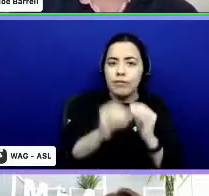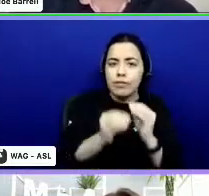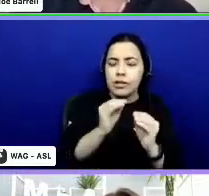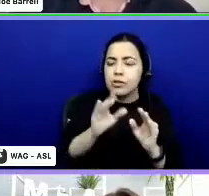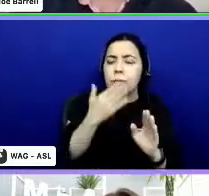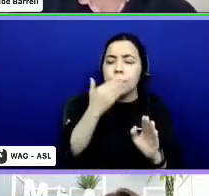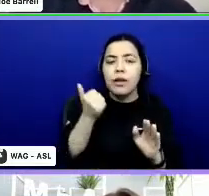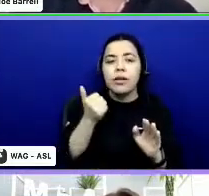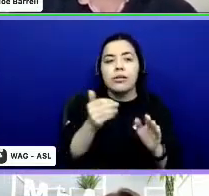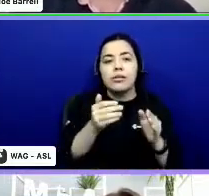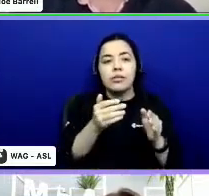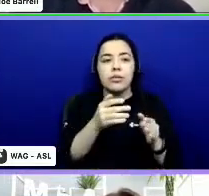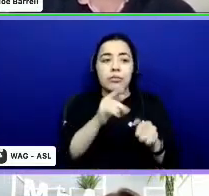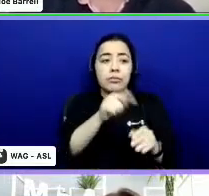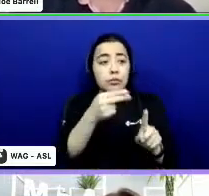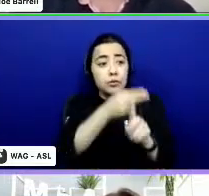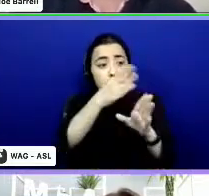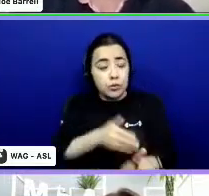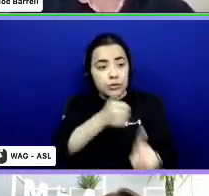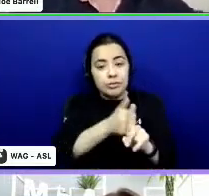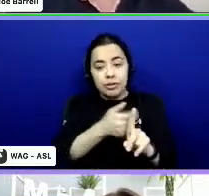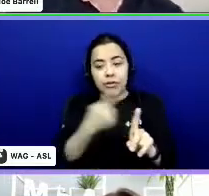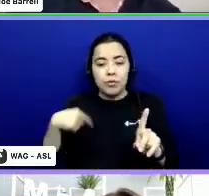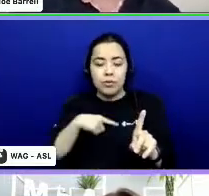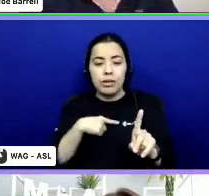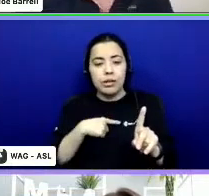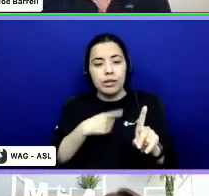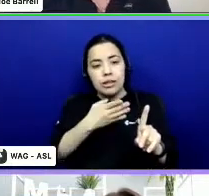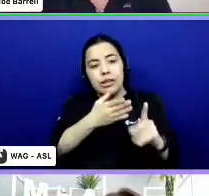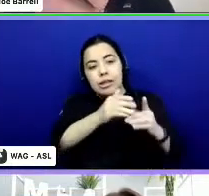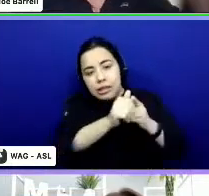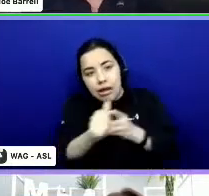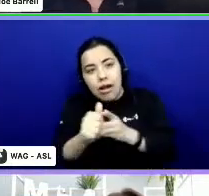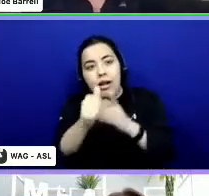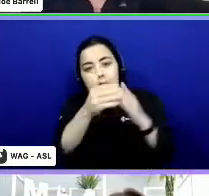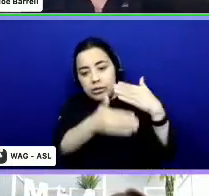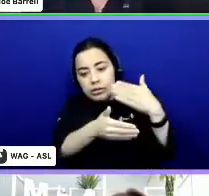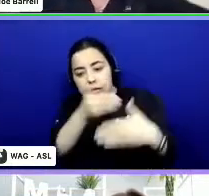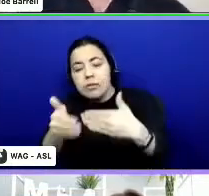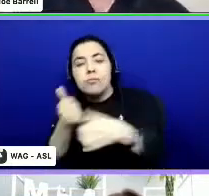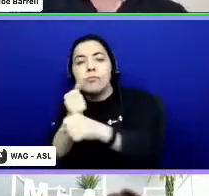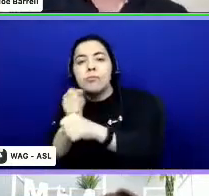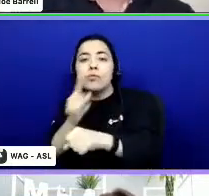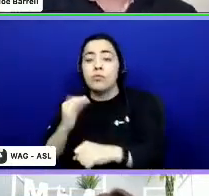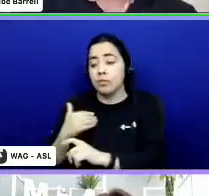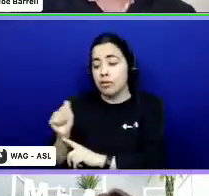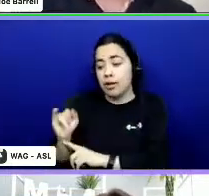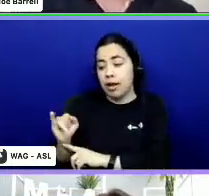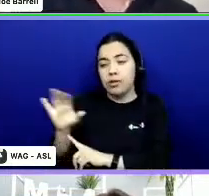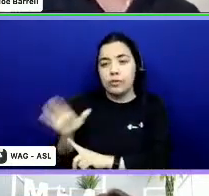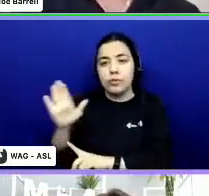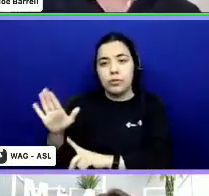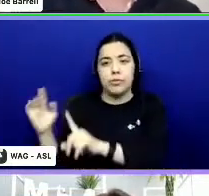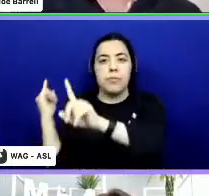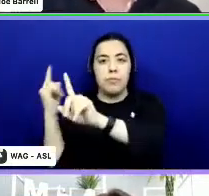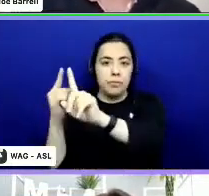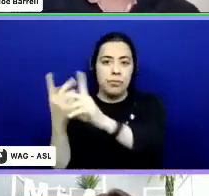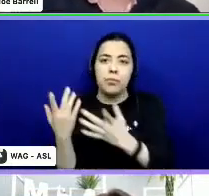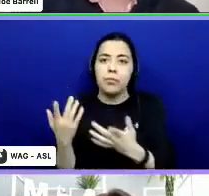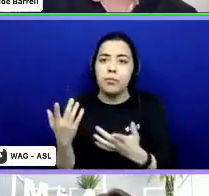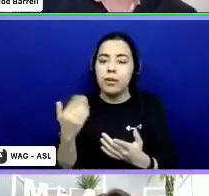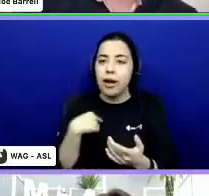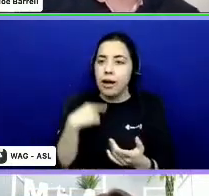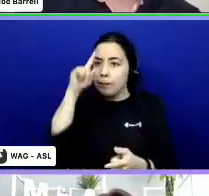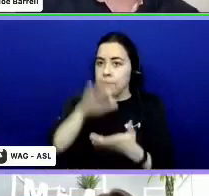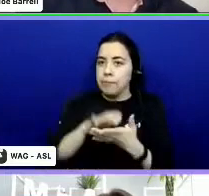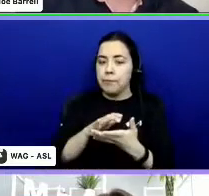the user and make sure that our AI is doing what's intended. So I think